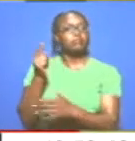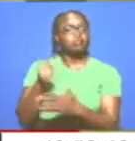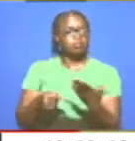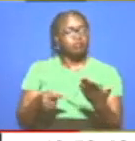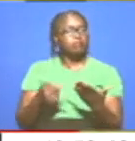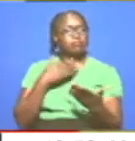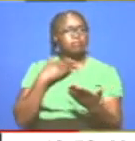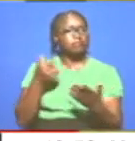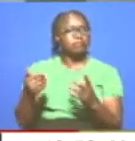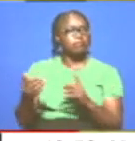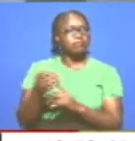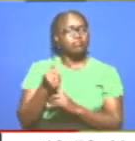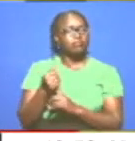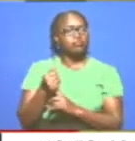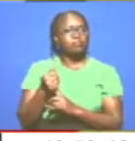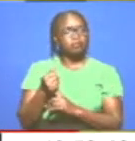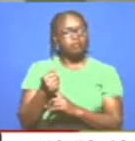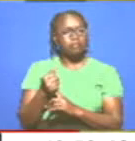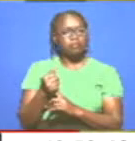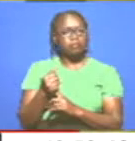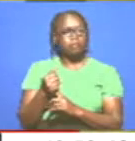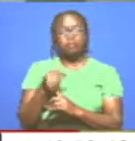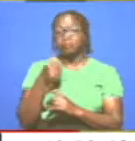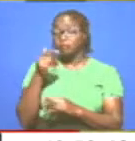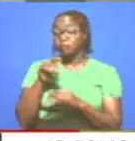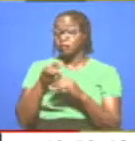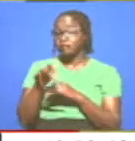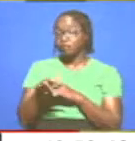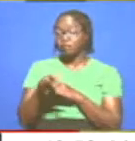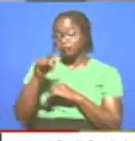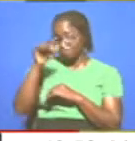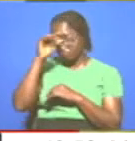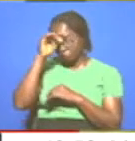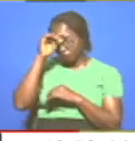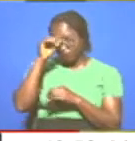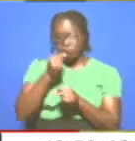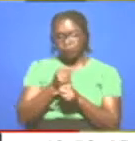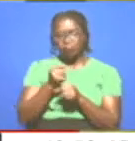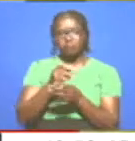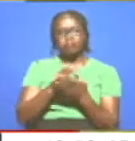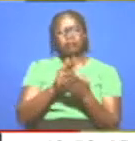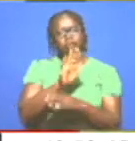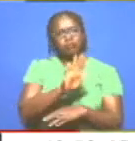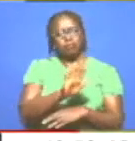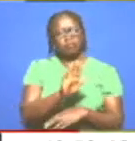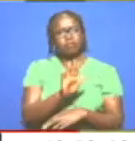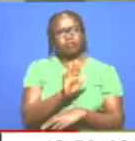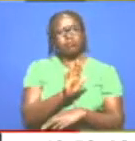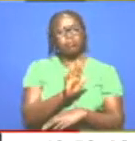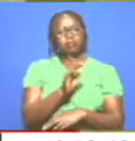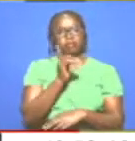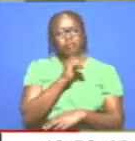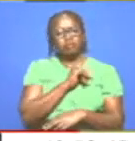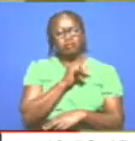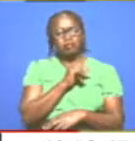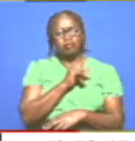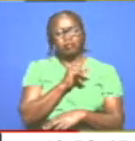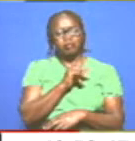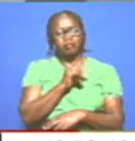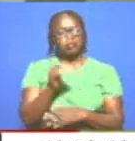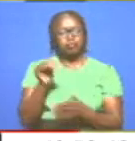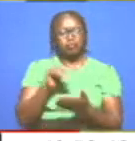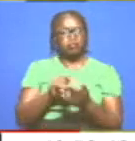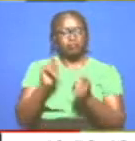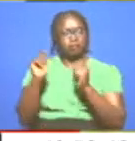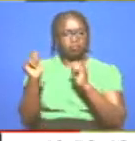what we want to achieve. I think, as I said it earlier, the government have done their part. They have put cricket back on track, which,